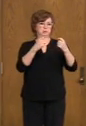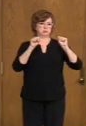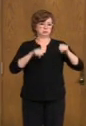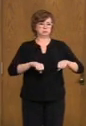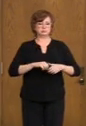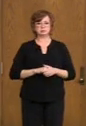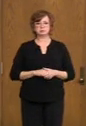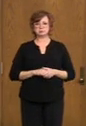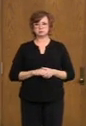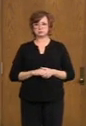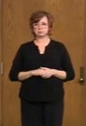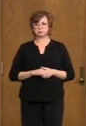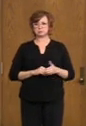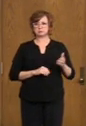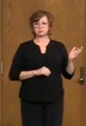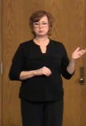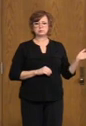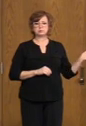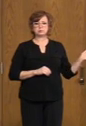questions.